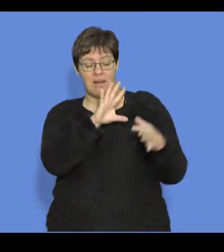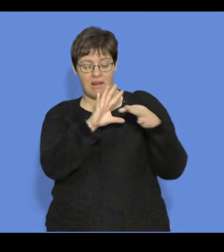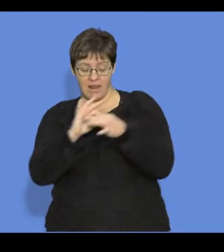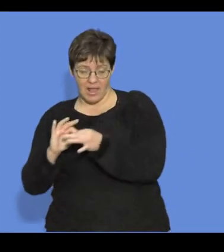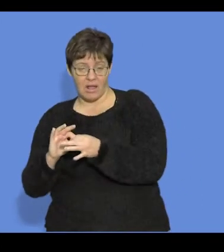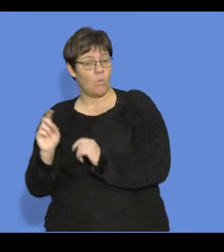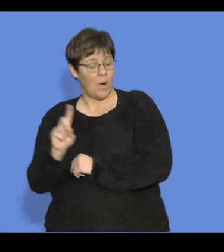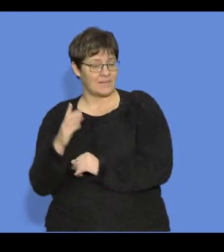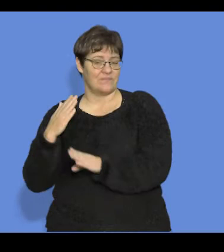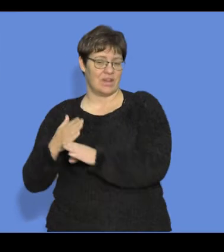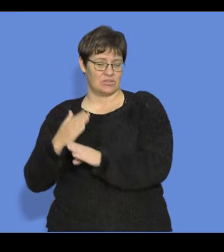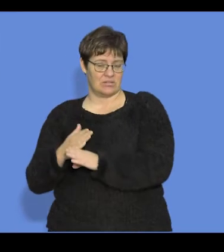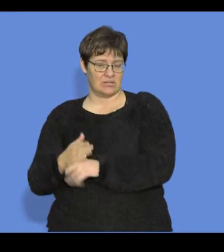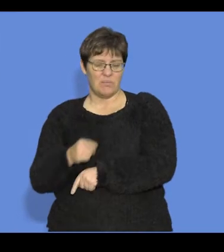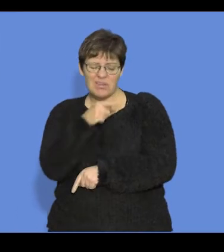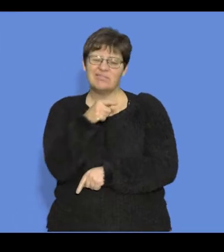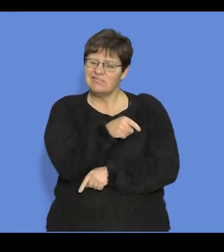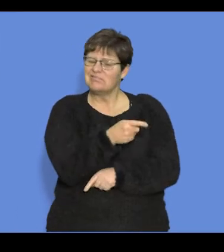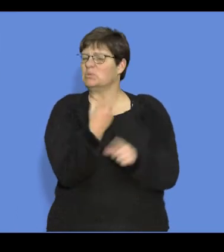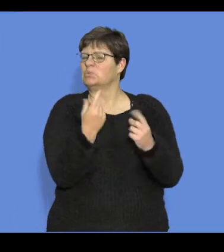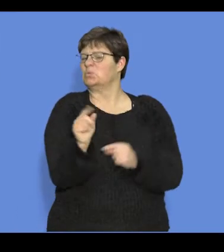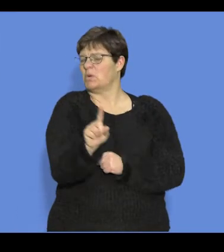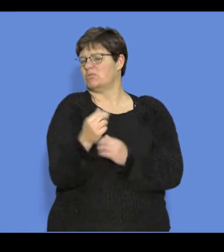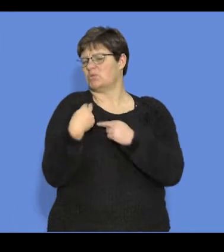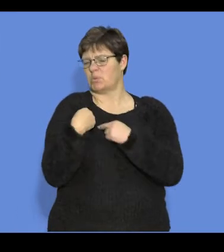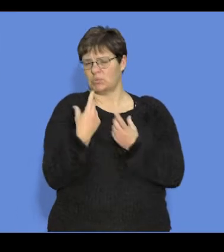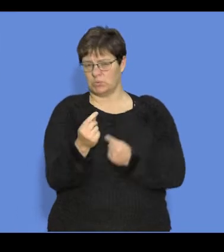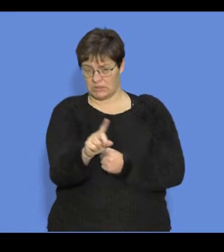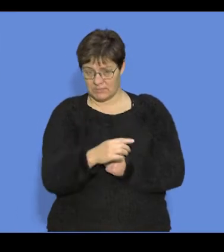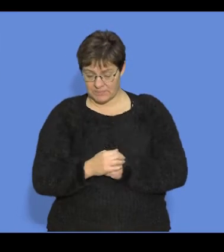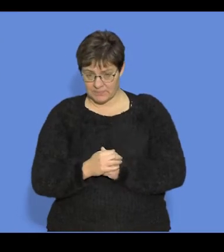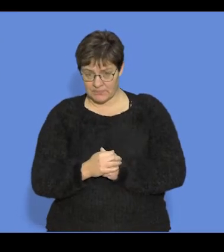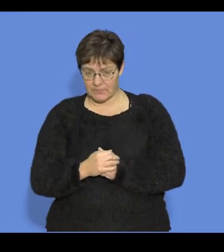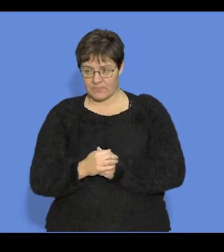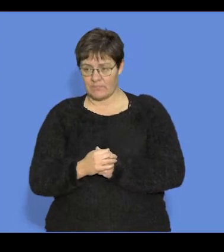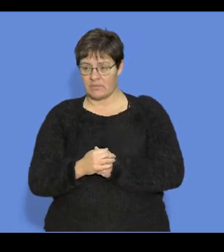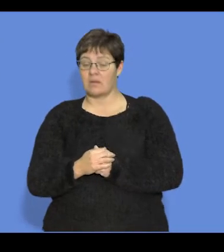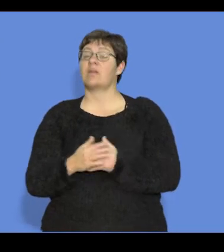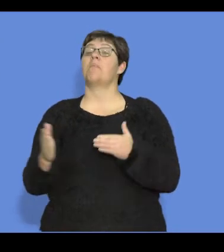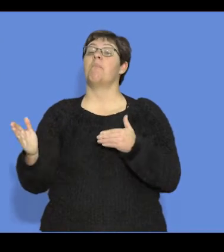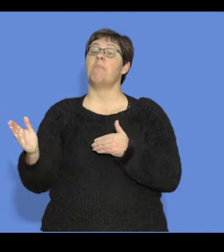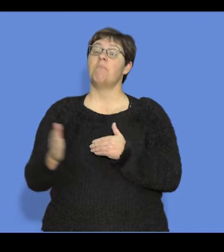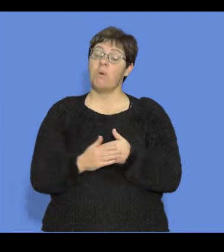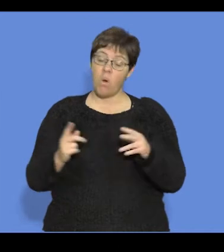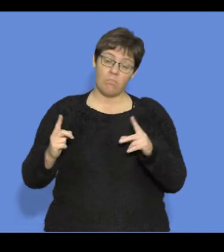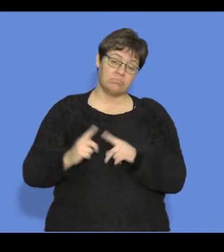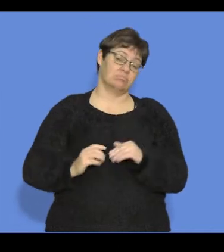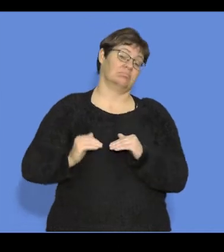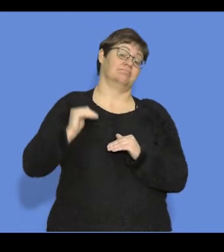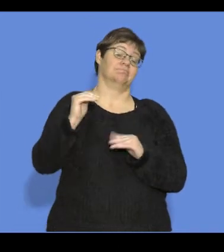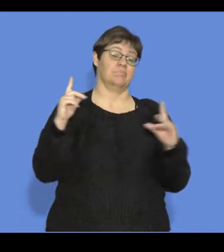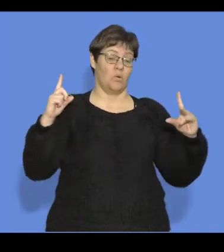functioning. What do these parts do? And then making it even more